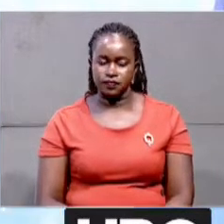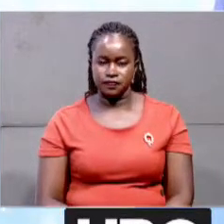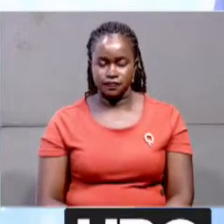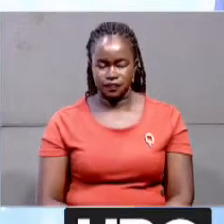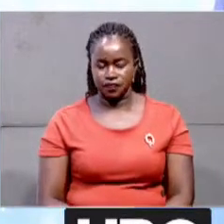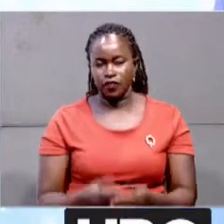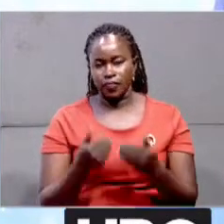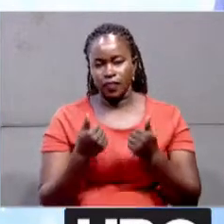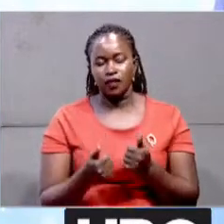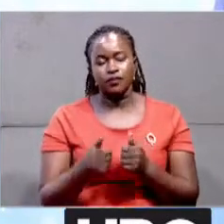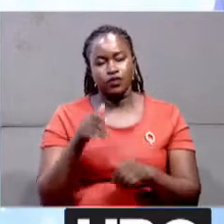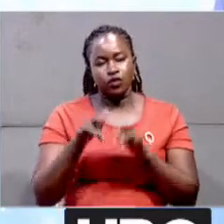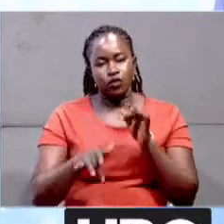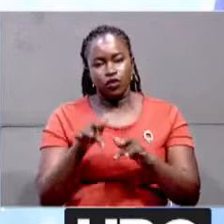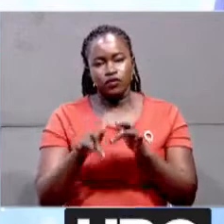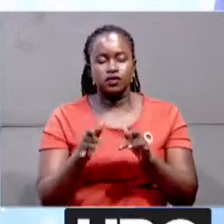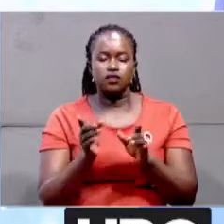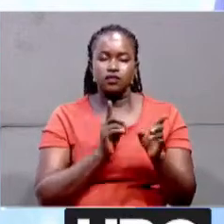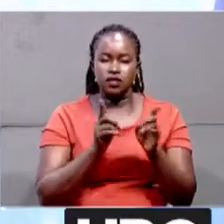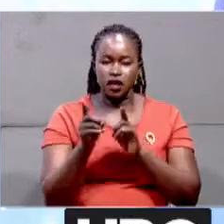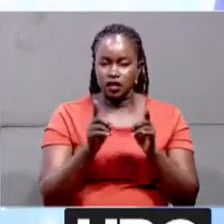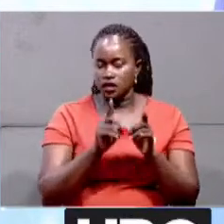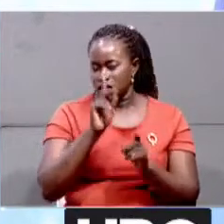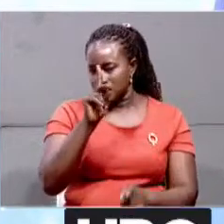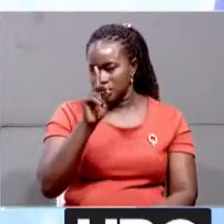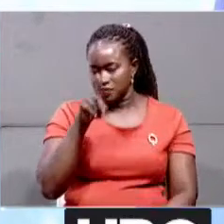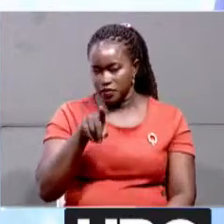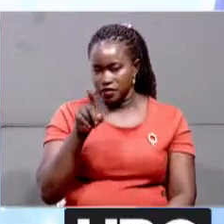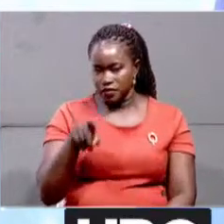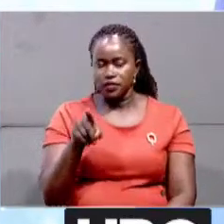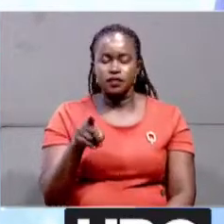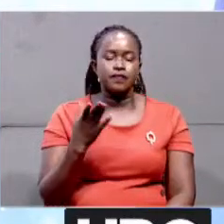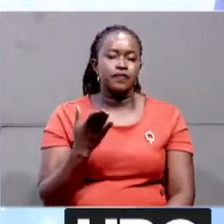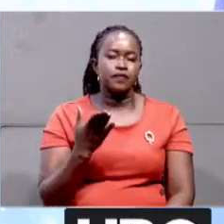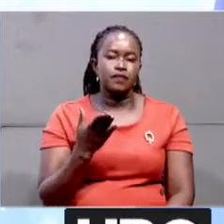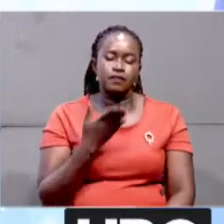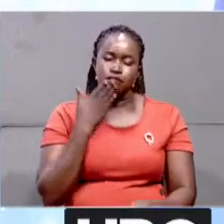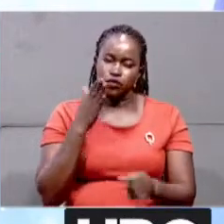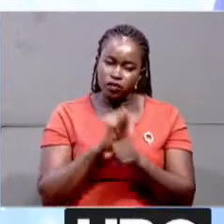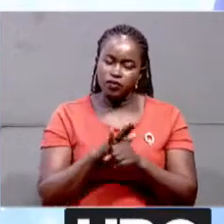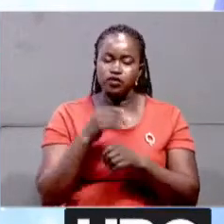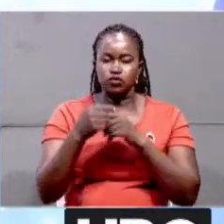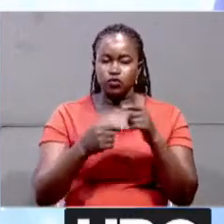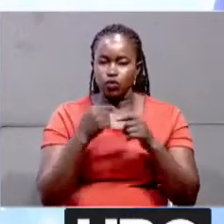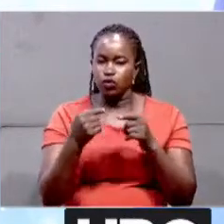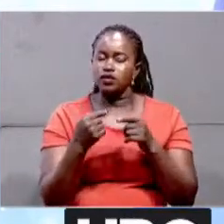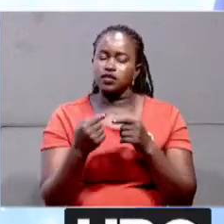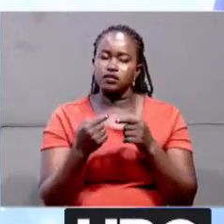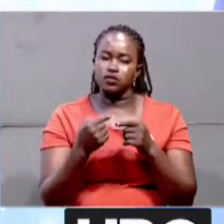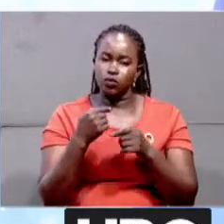Now, the Office of the Director of Public Prosecutions has vowed to